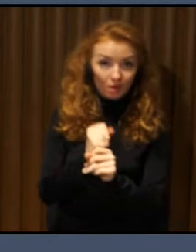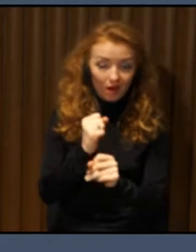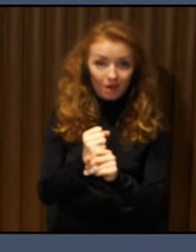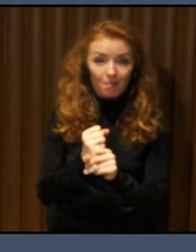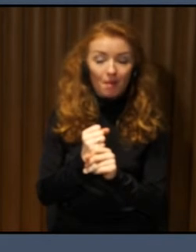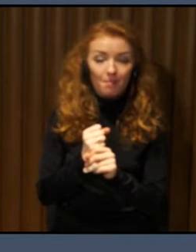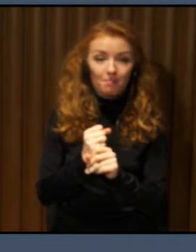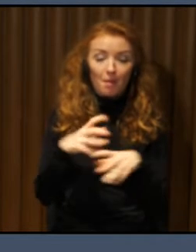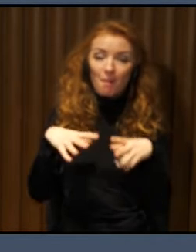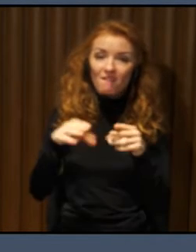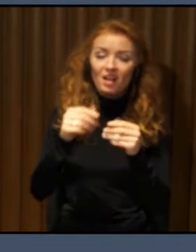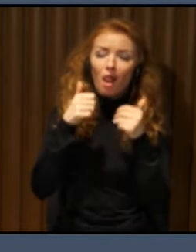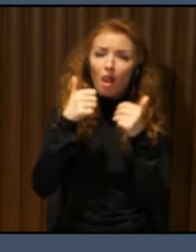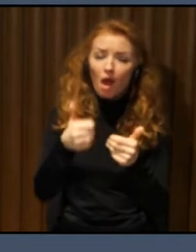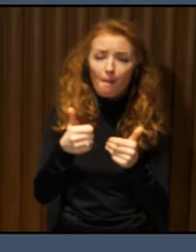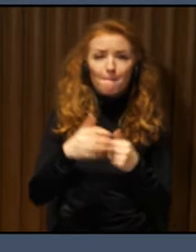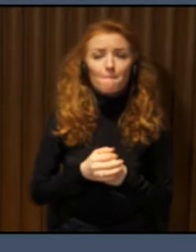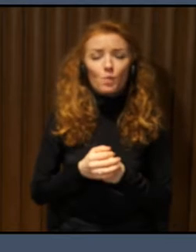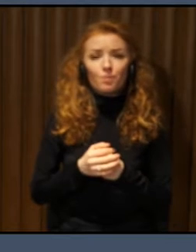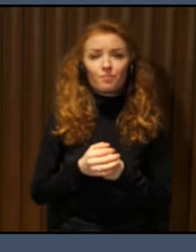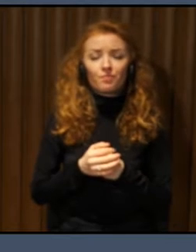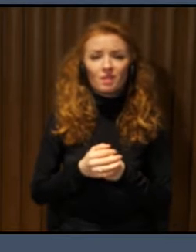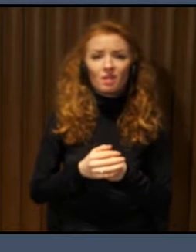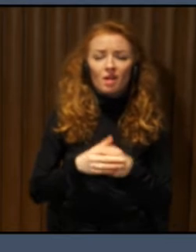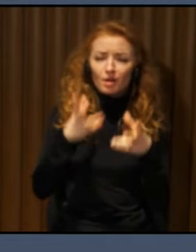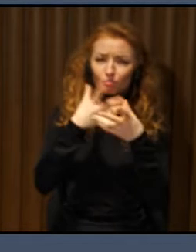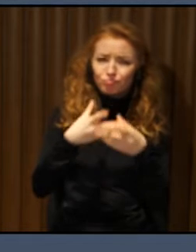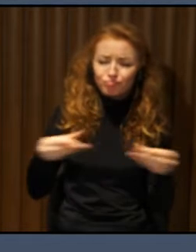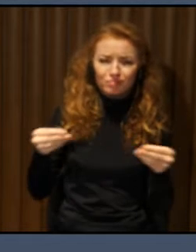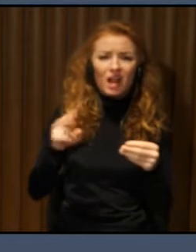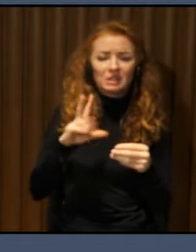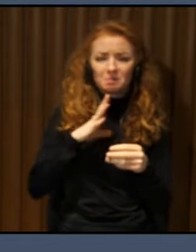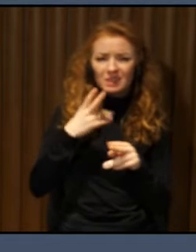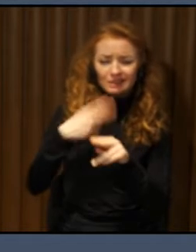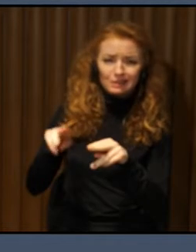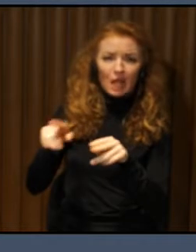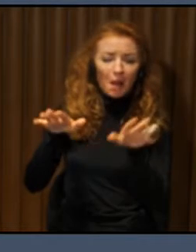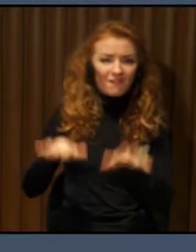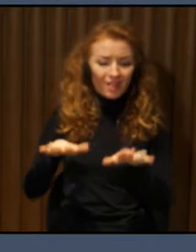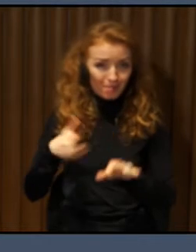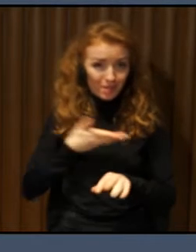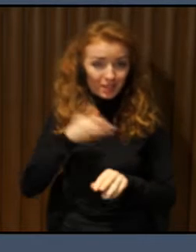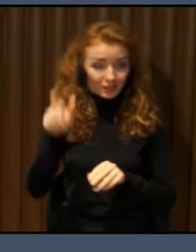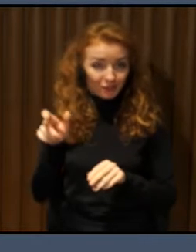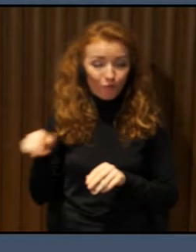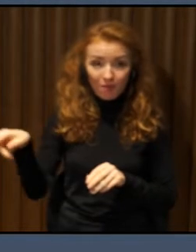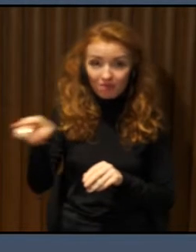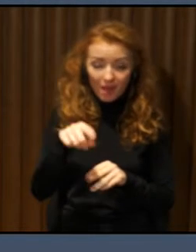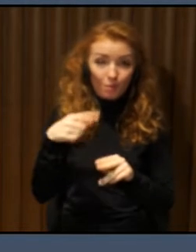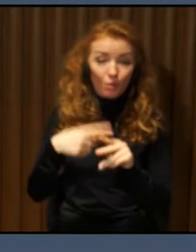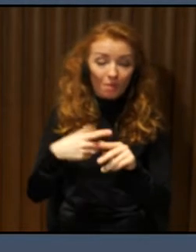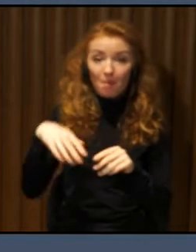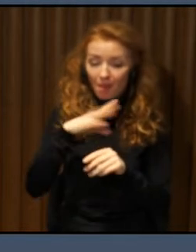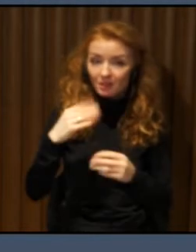like that. And so what we really focus on is we want to develop social or technology for the social sector. And so